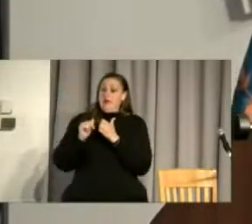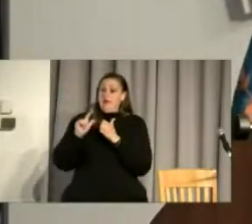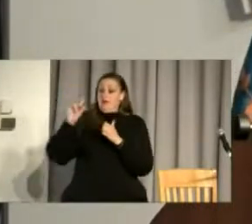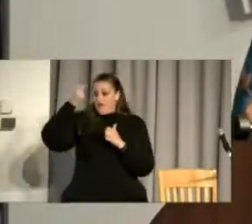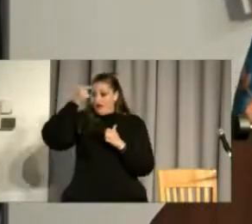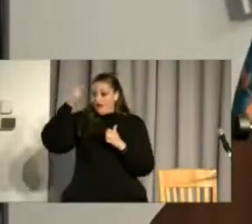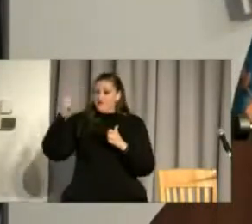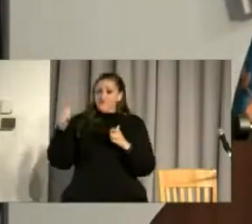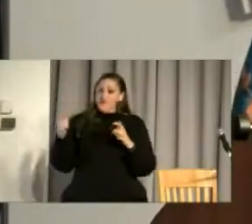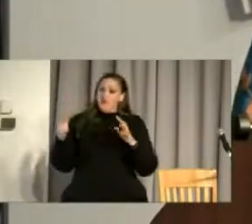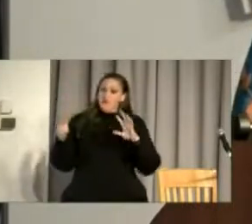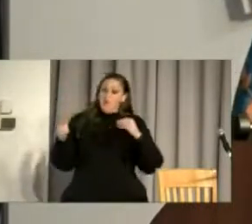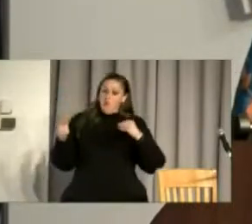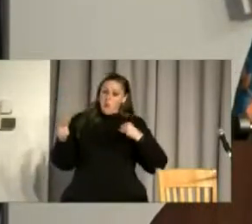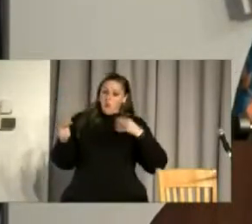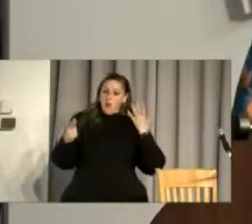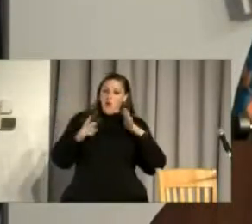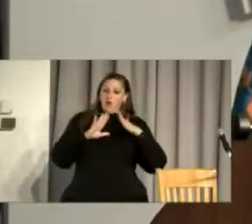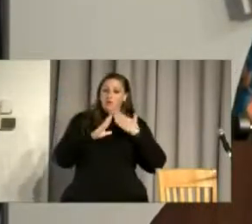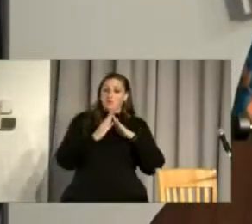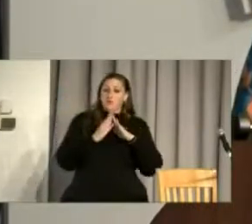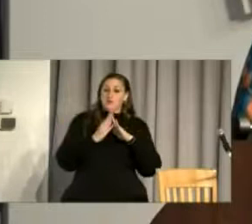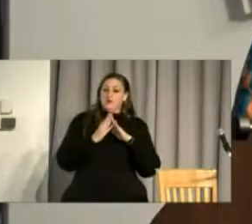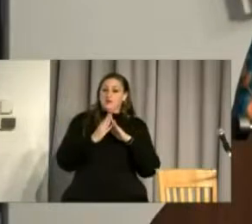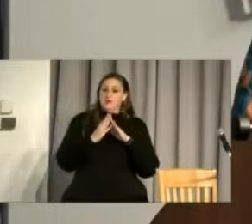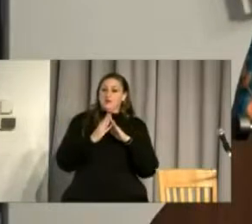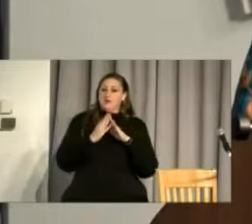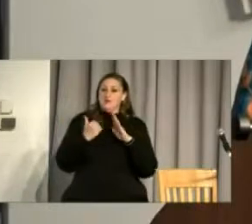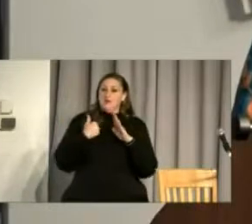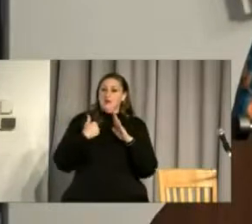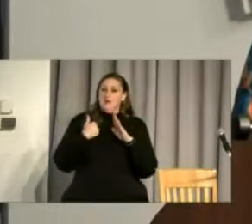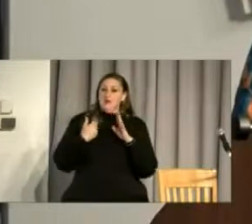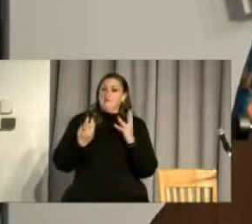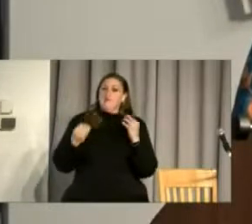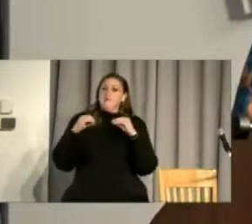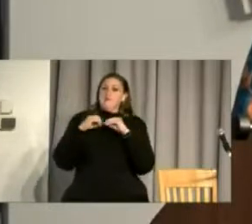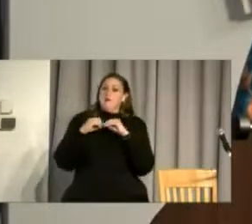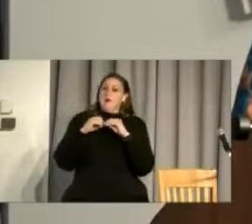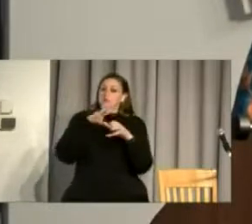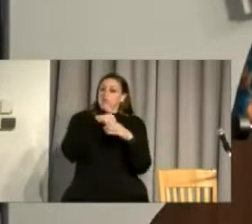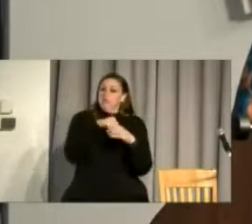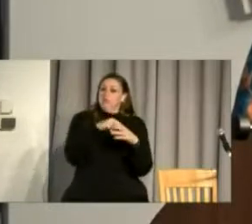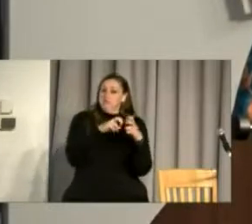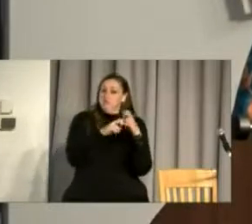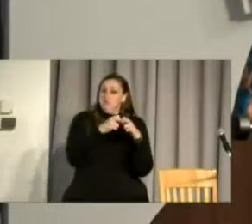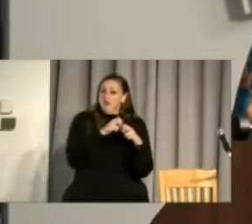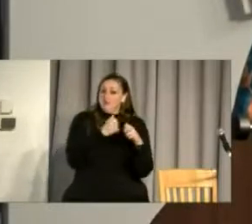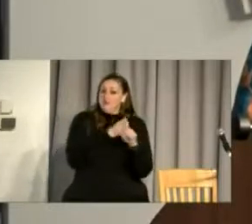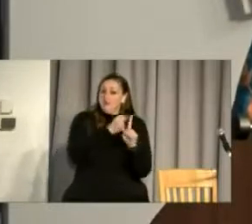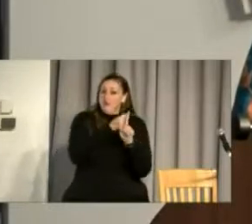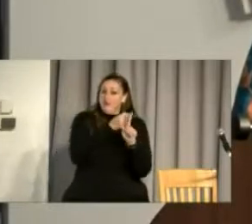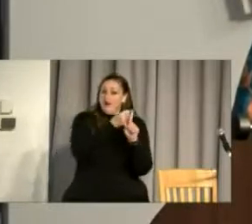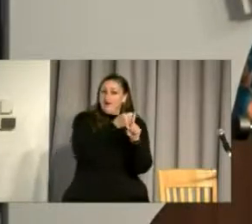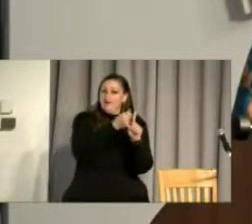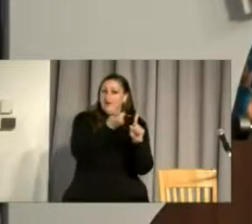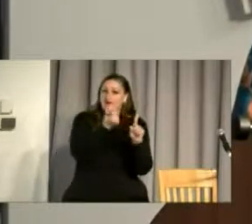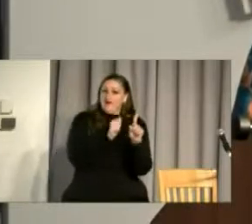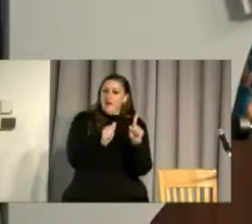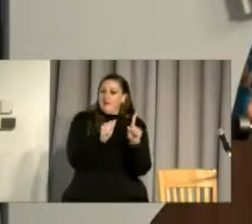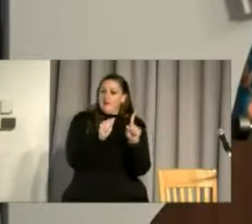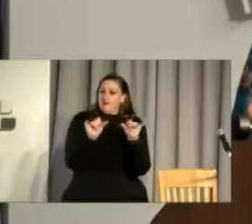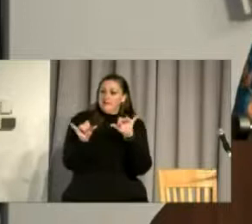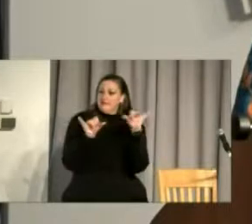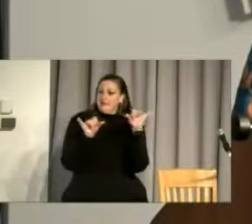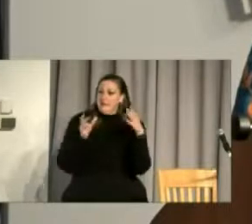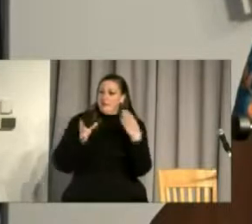white communities had any part in these problems? Have they been impacted in any way,